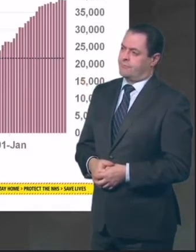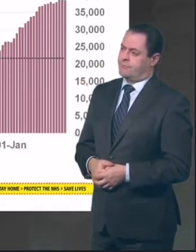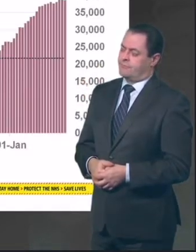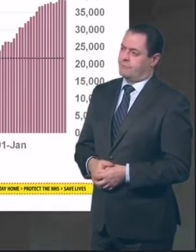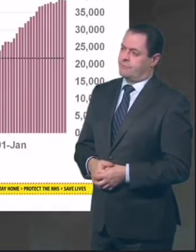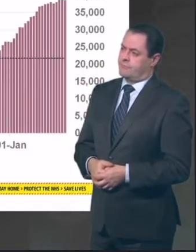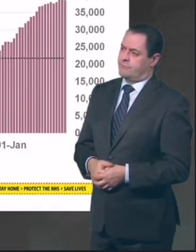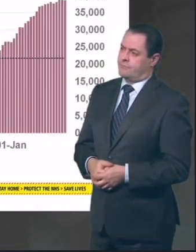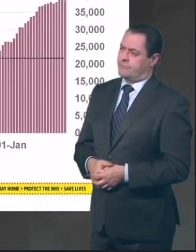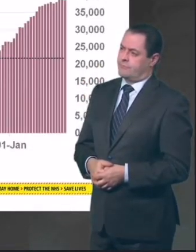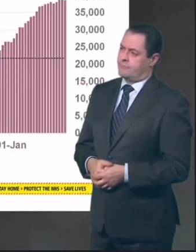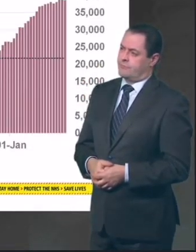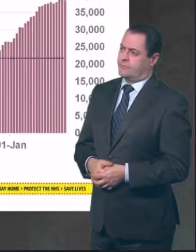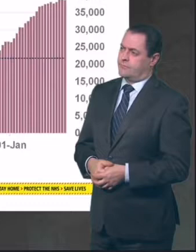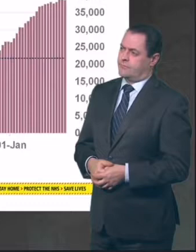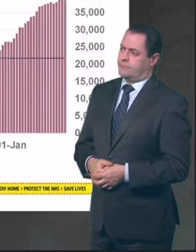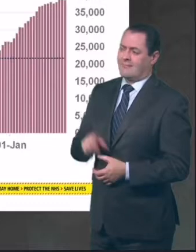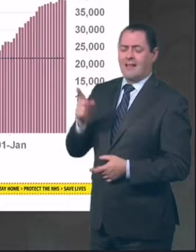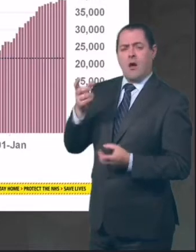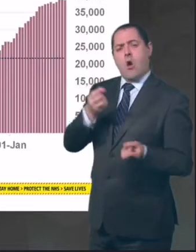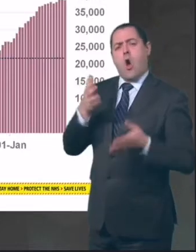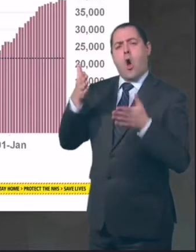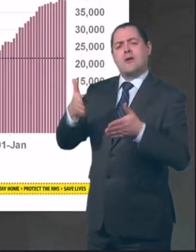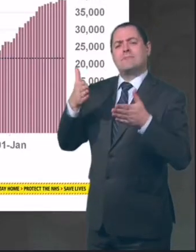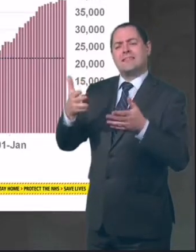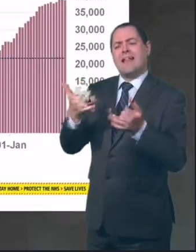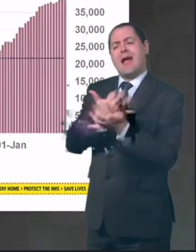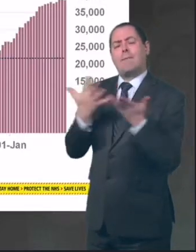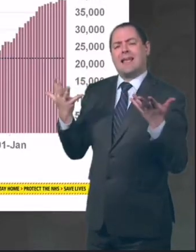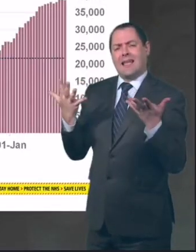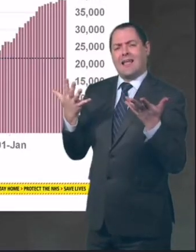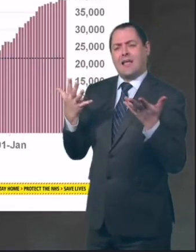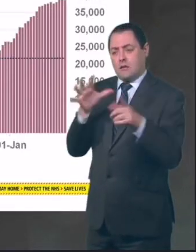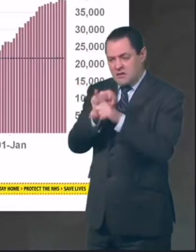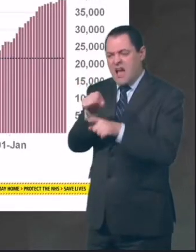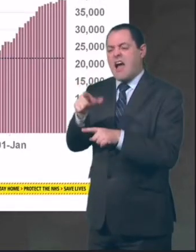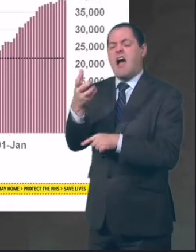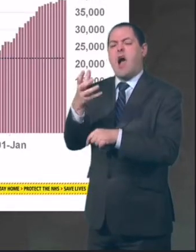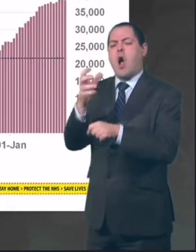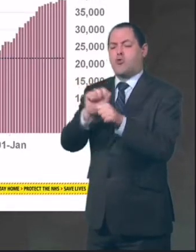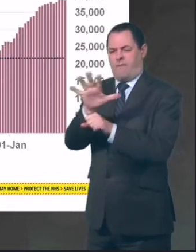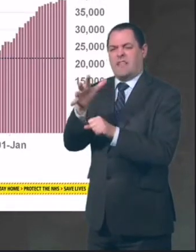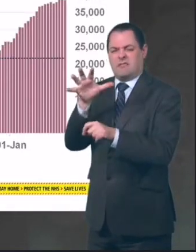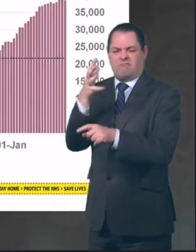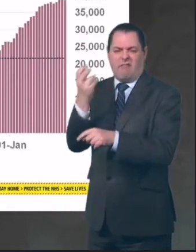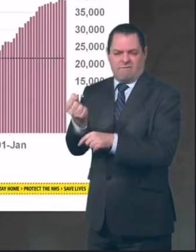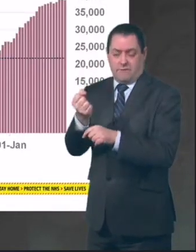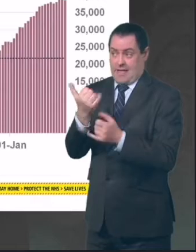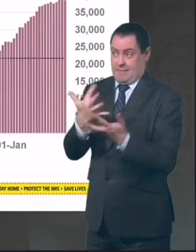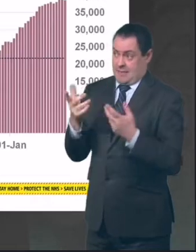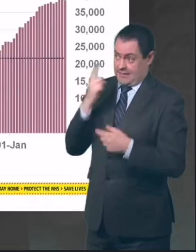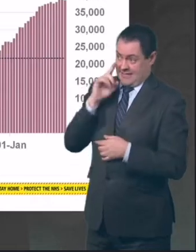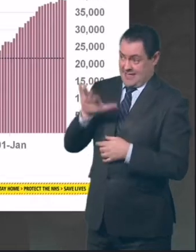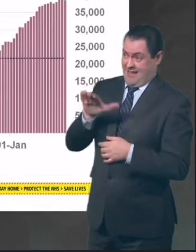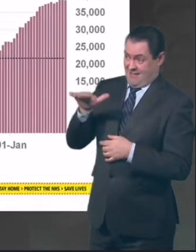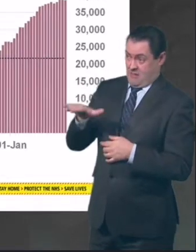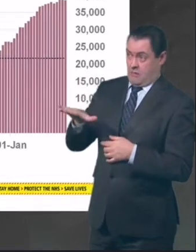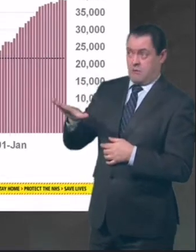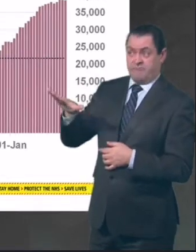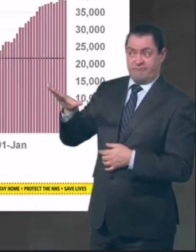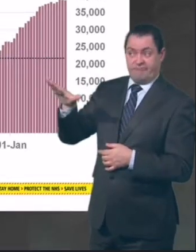in hospital with COVID in the UK, and it is increasing all the time. It has been over